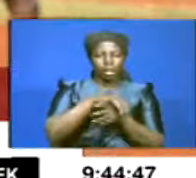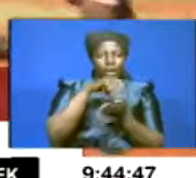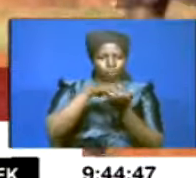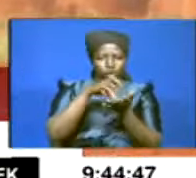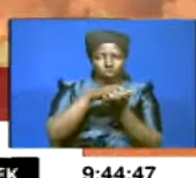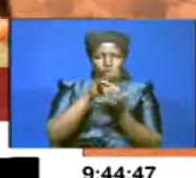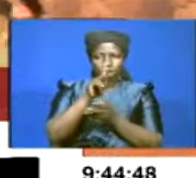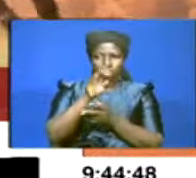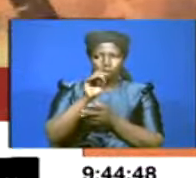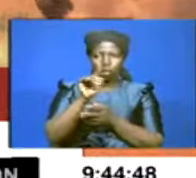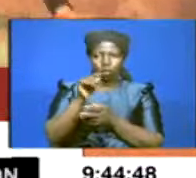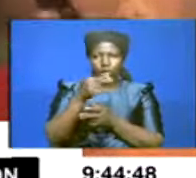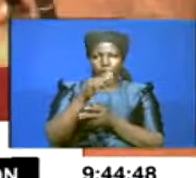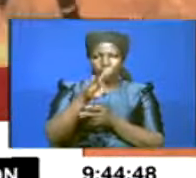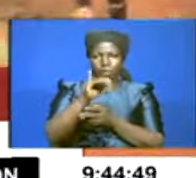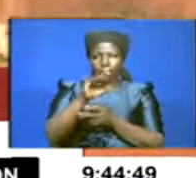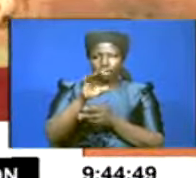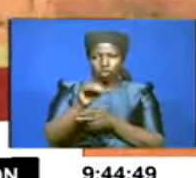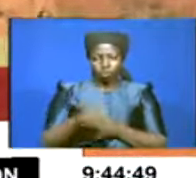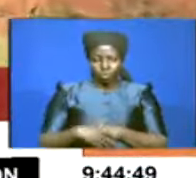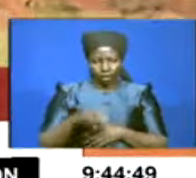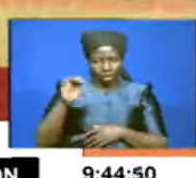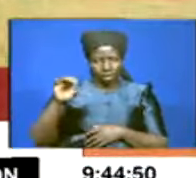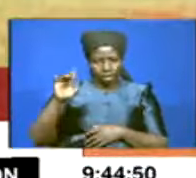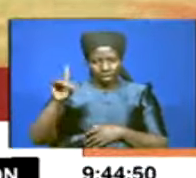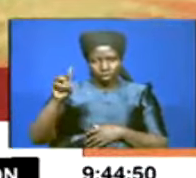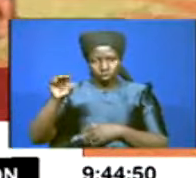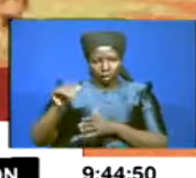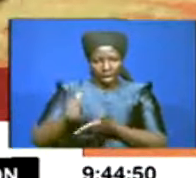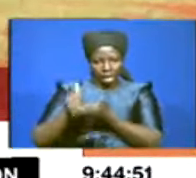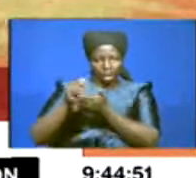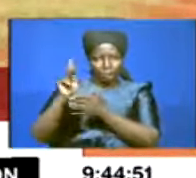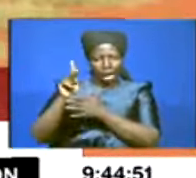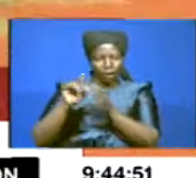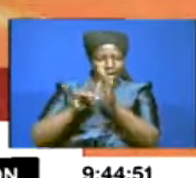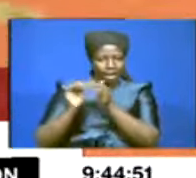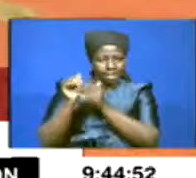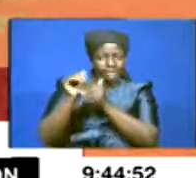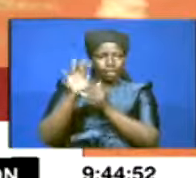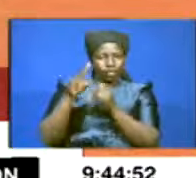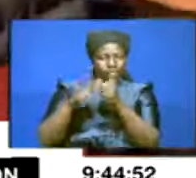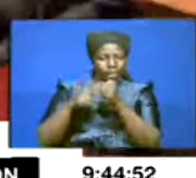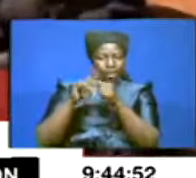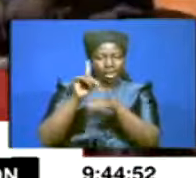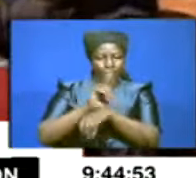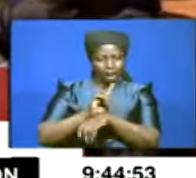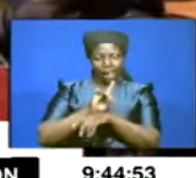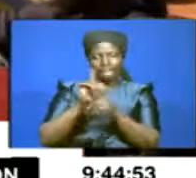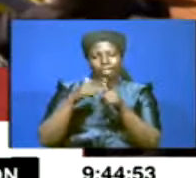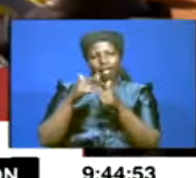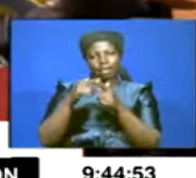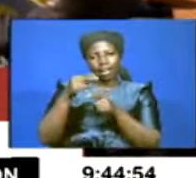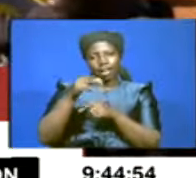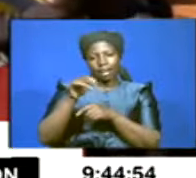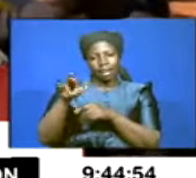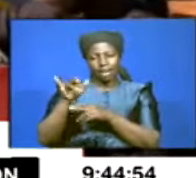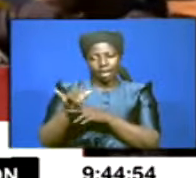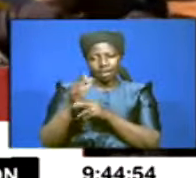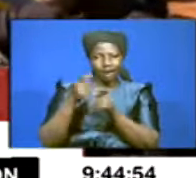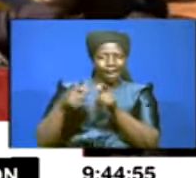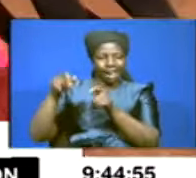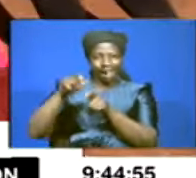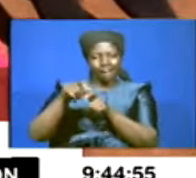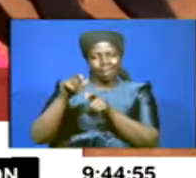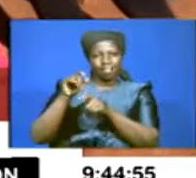closely fought encounter. Edwin Maina gave Kahawa the lead in the 47th minute before Harry Omsisi doubled the advantage with 13 minutes to go.